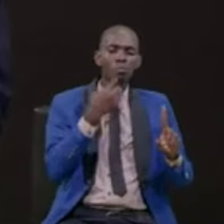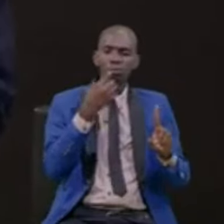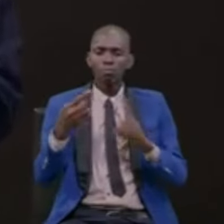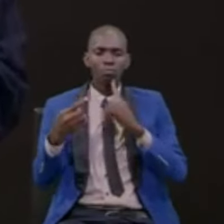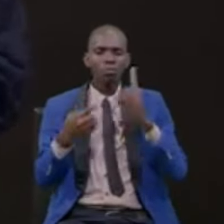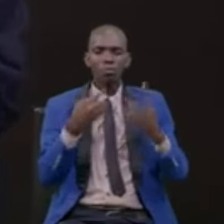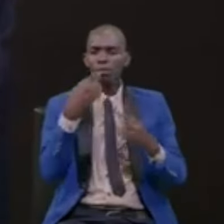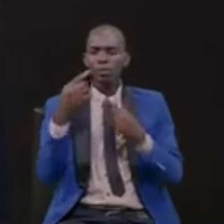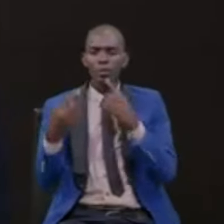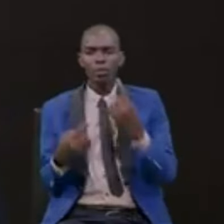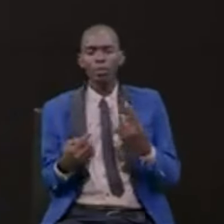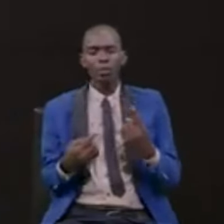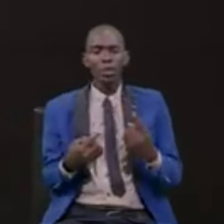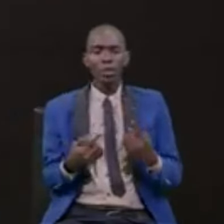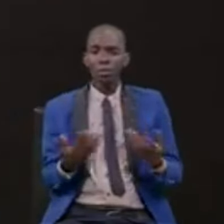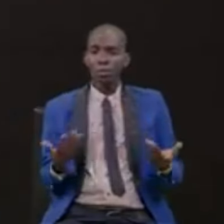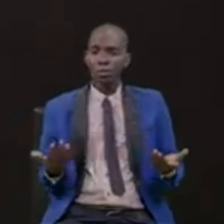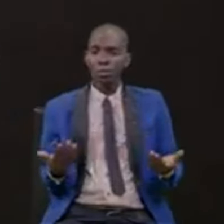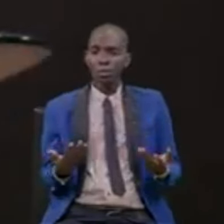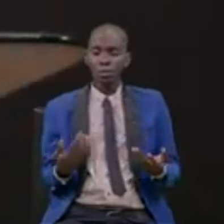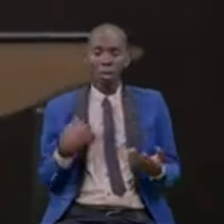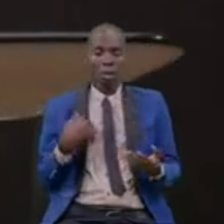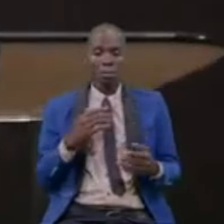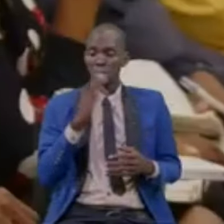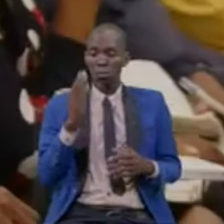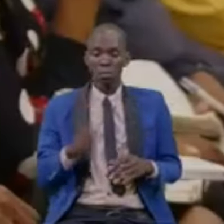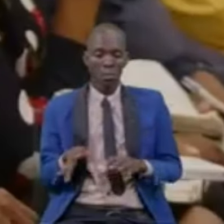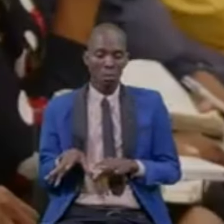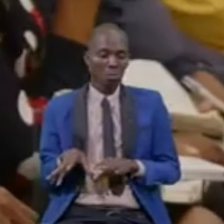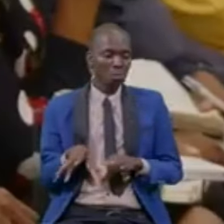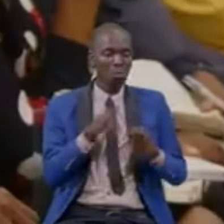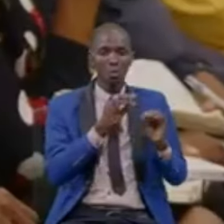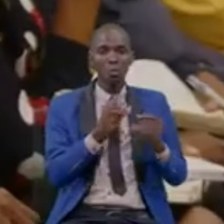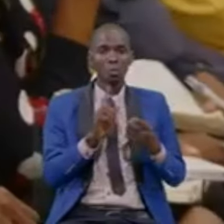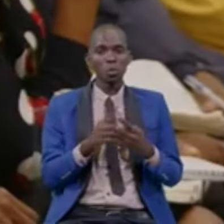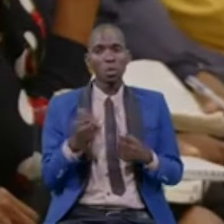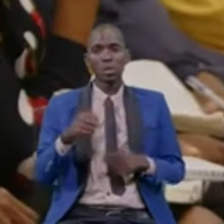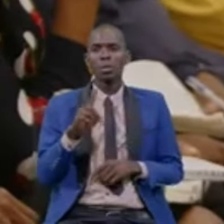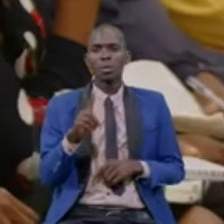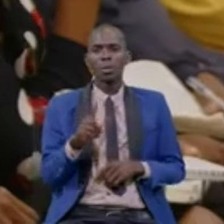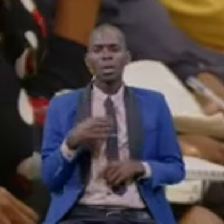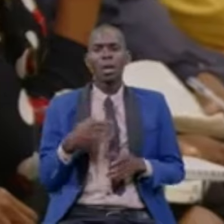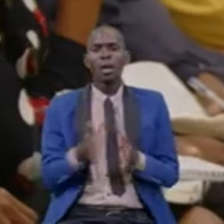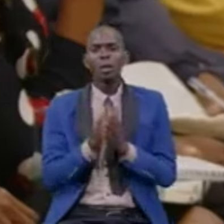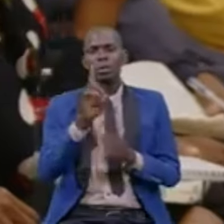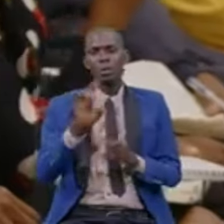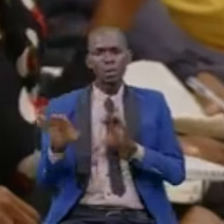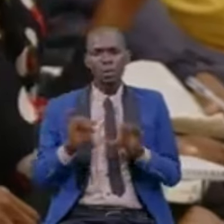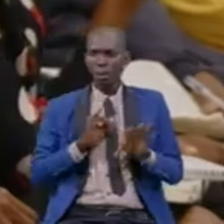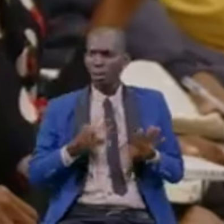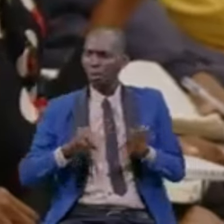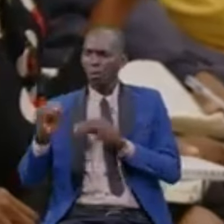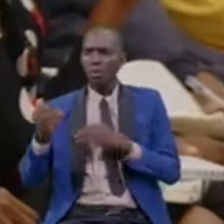I didn't relocate anywhere. Now tell me, did I relocate?